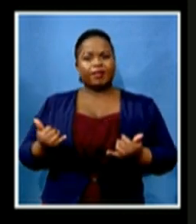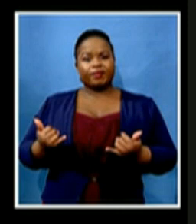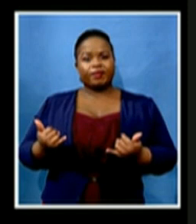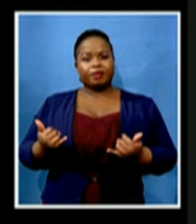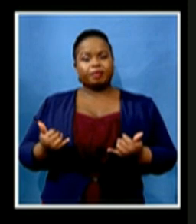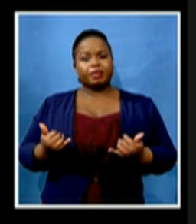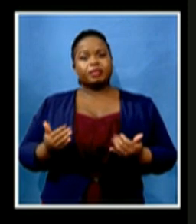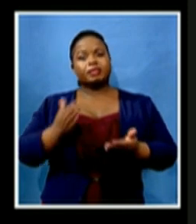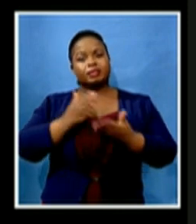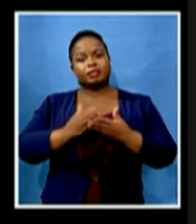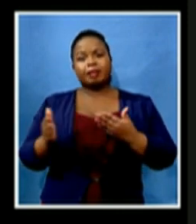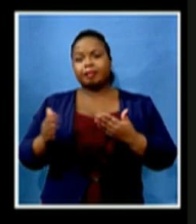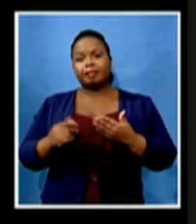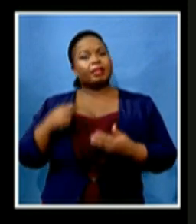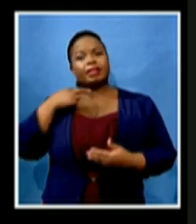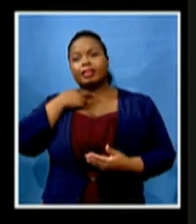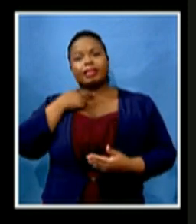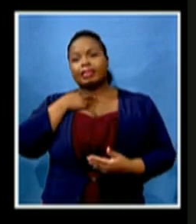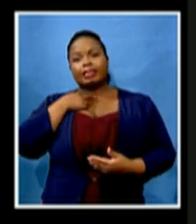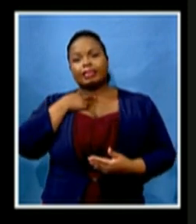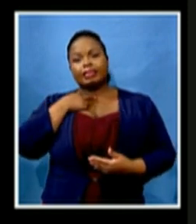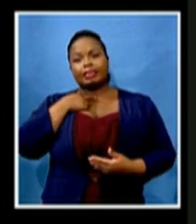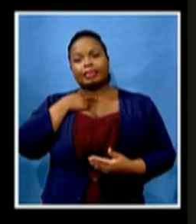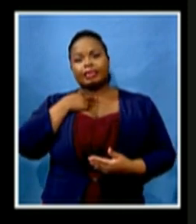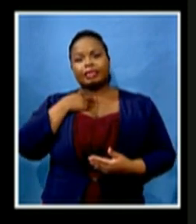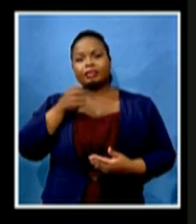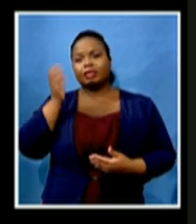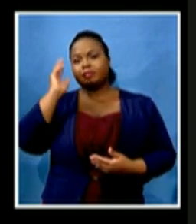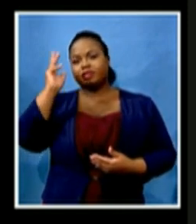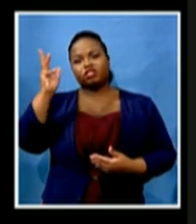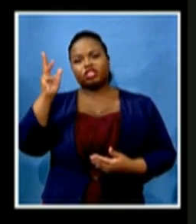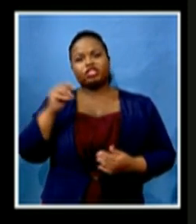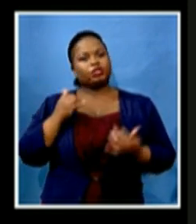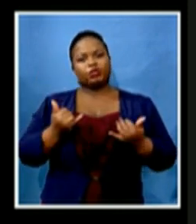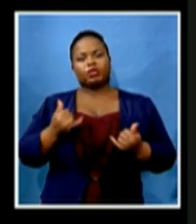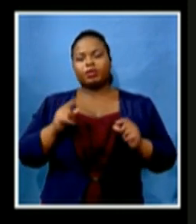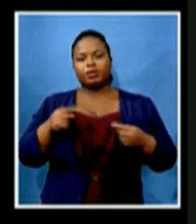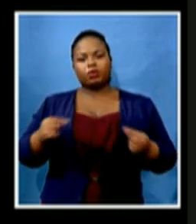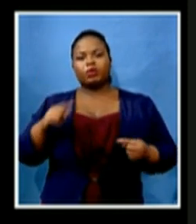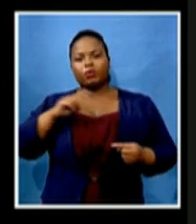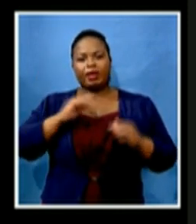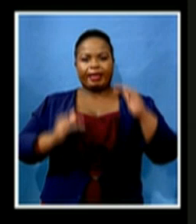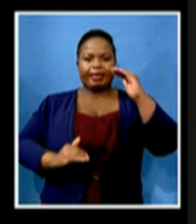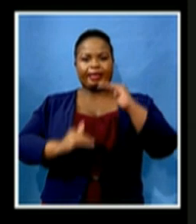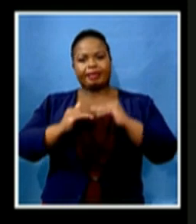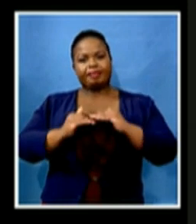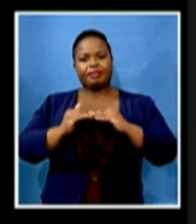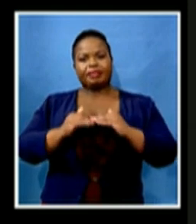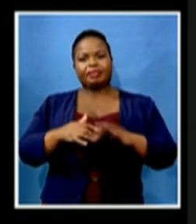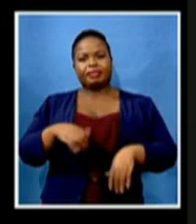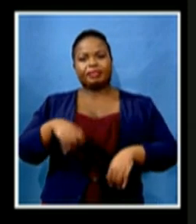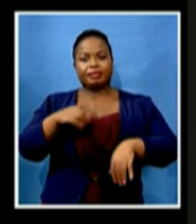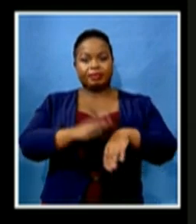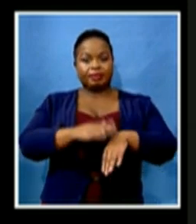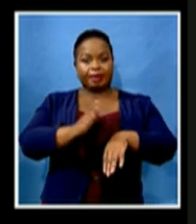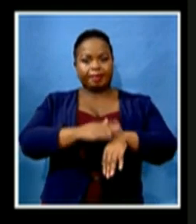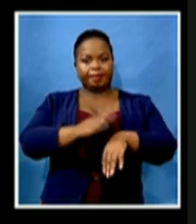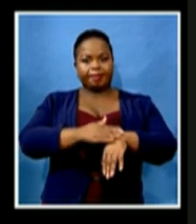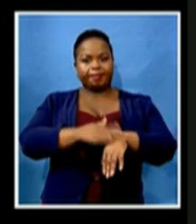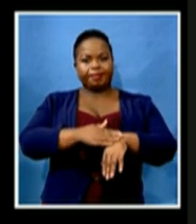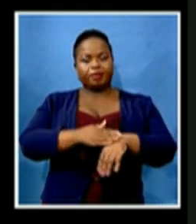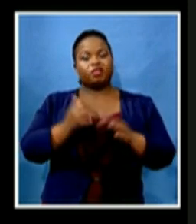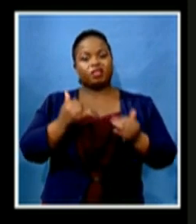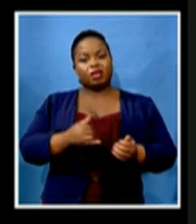up today, given the time constraints. I'll now hand over to Dr. Loazi Manzi, who's going to